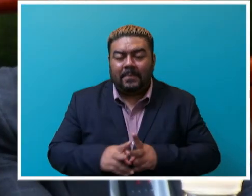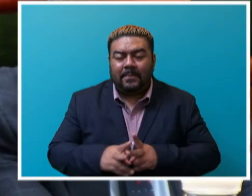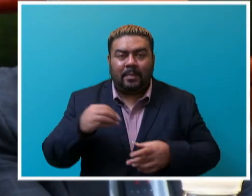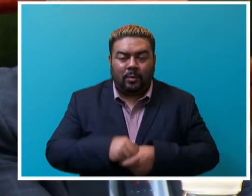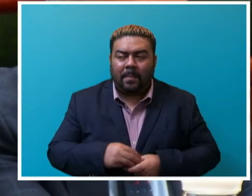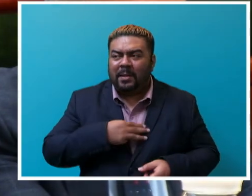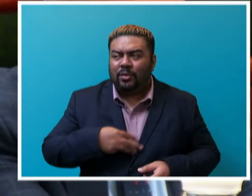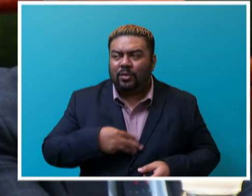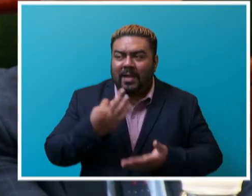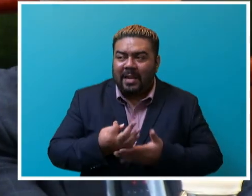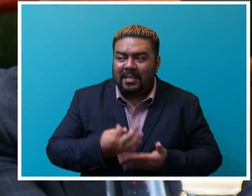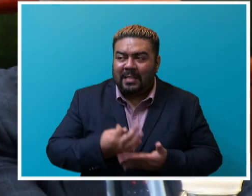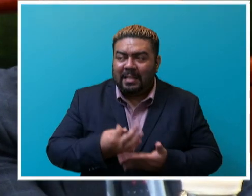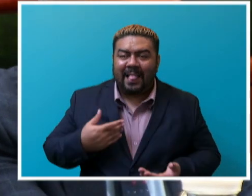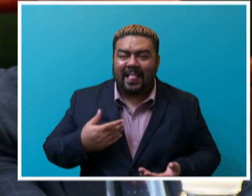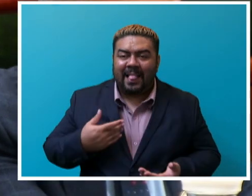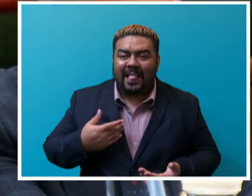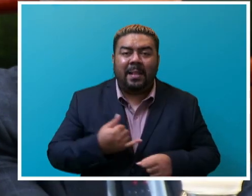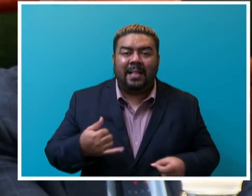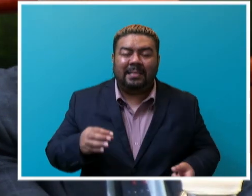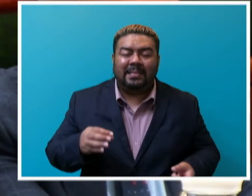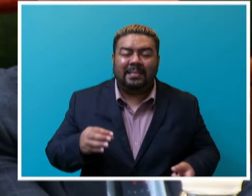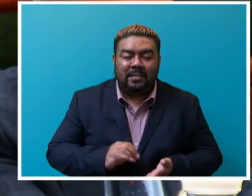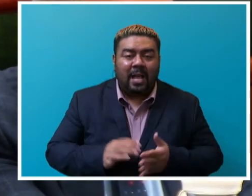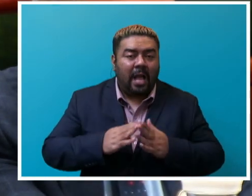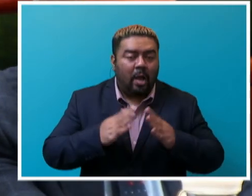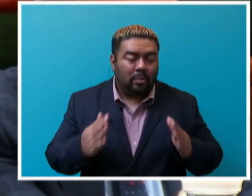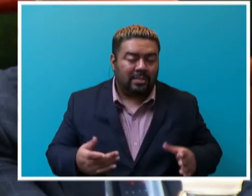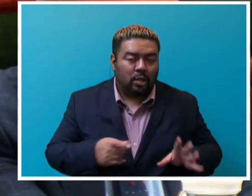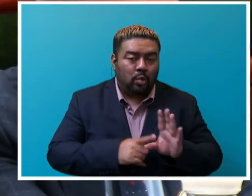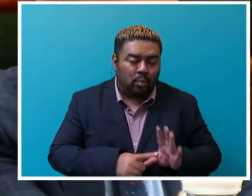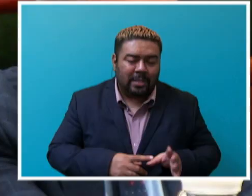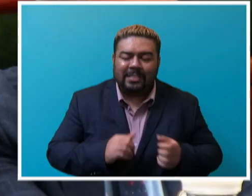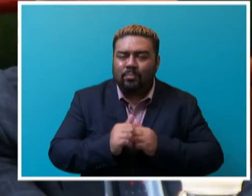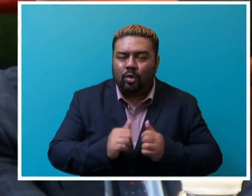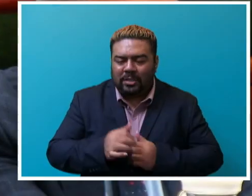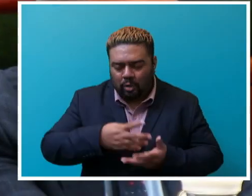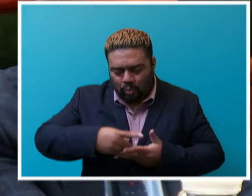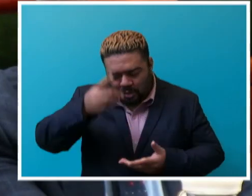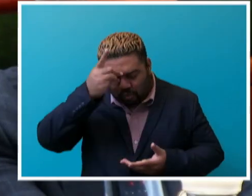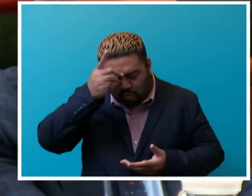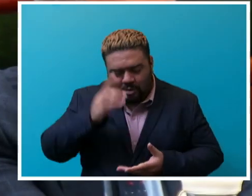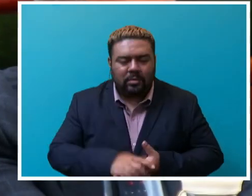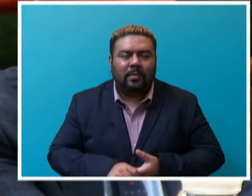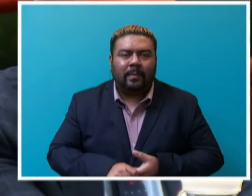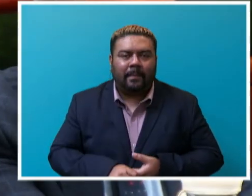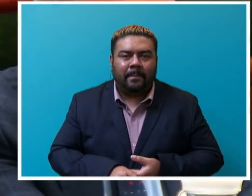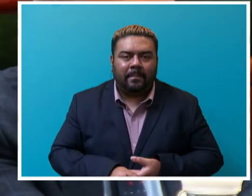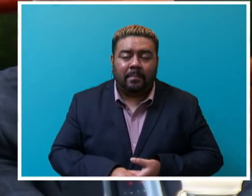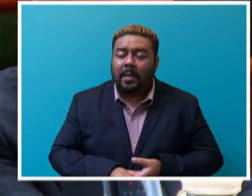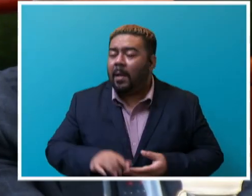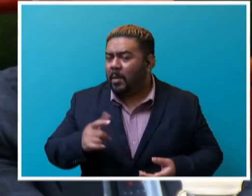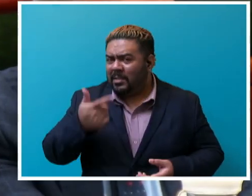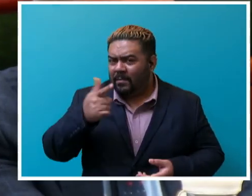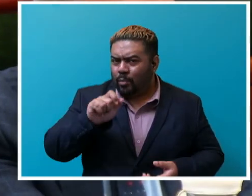Ministry of Finance, Health and Medical Services, Housing, Youth and Sports, and Education. About